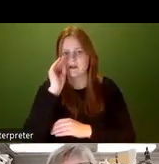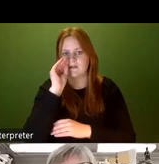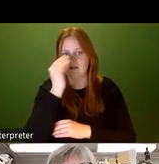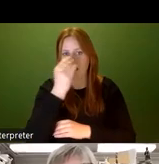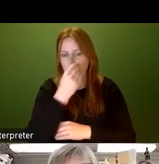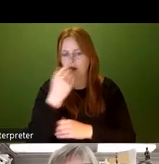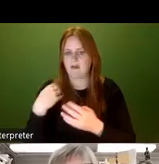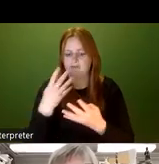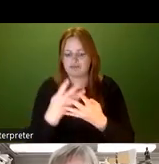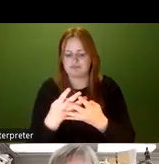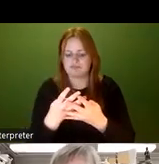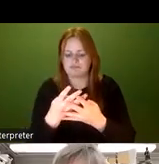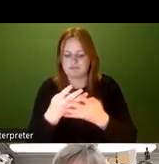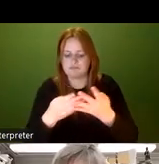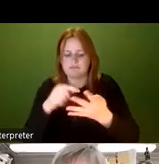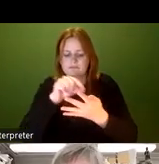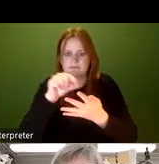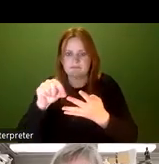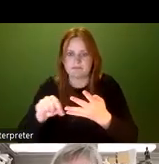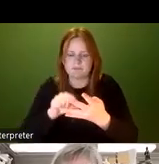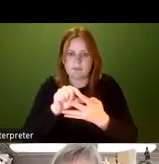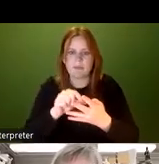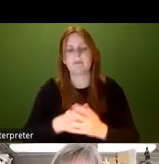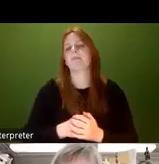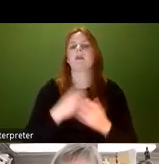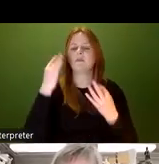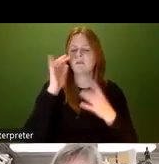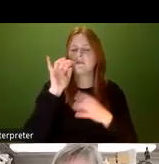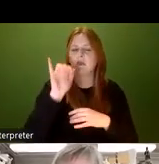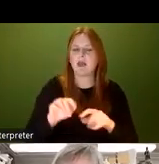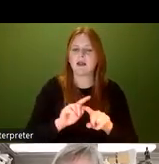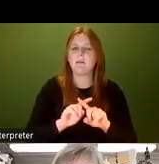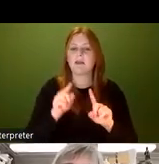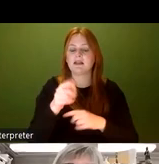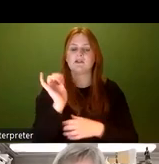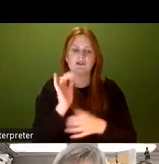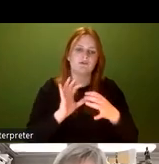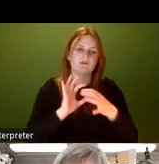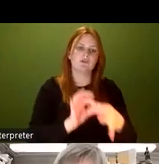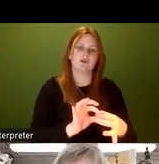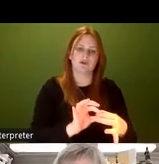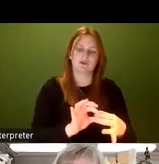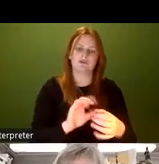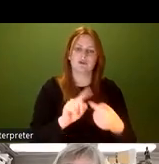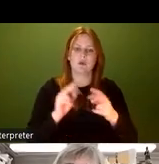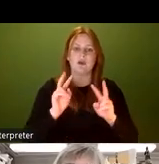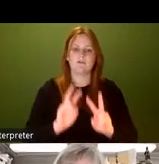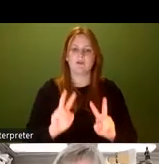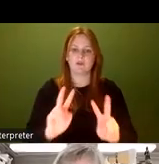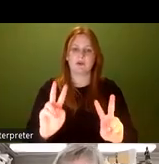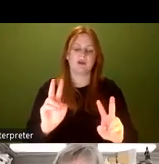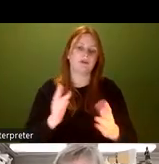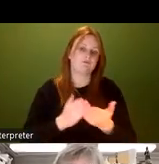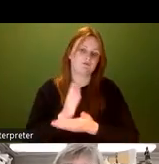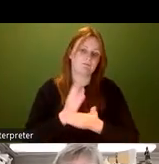So I was thinking about that with this, and these again do refer also to funerary rites, in this